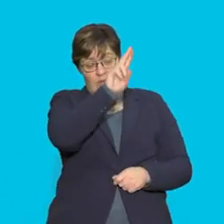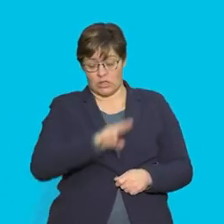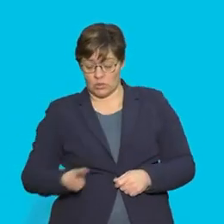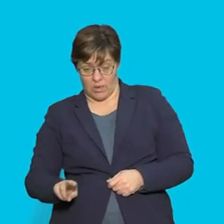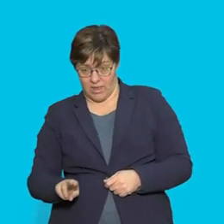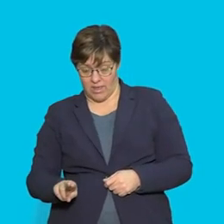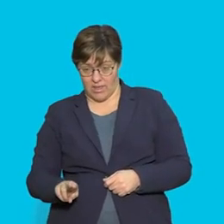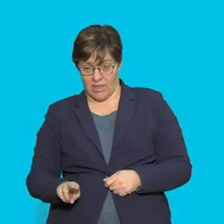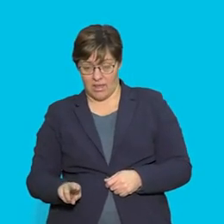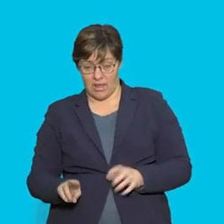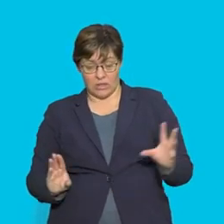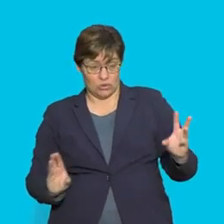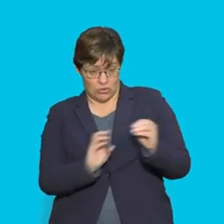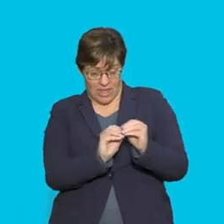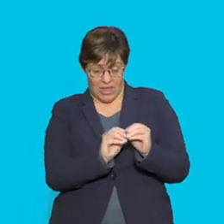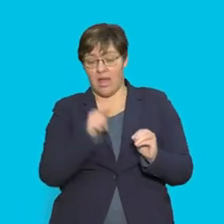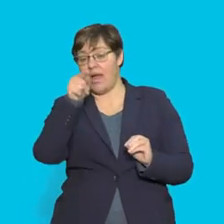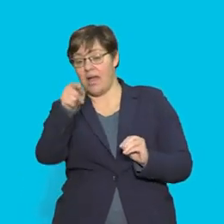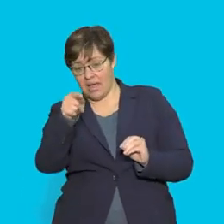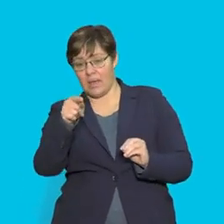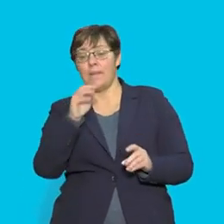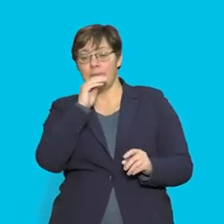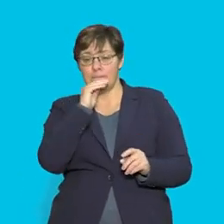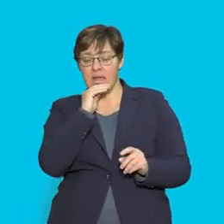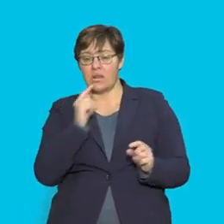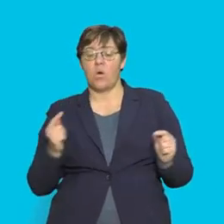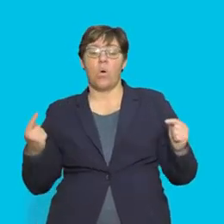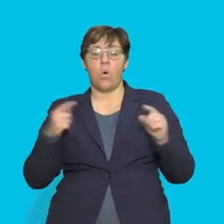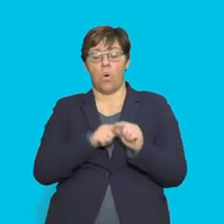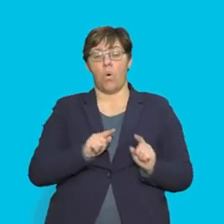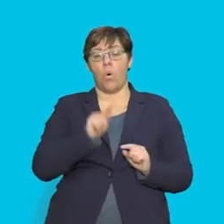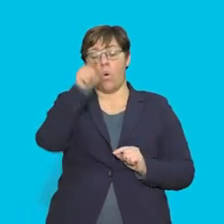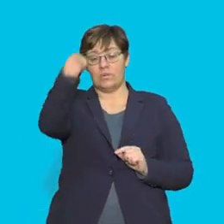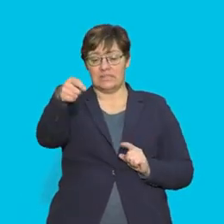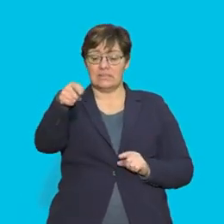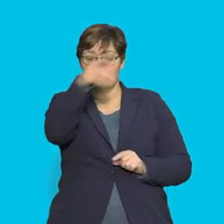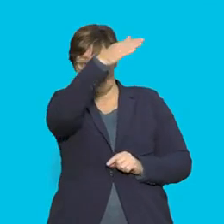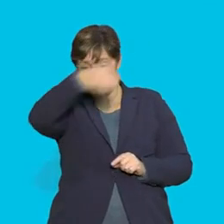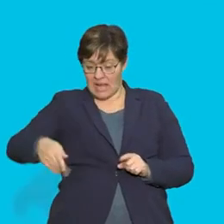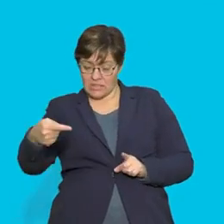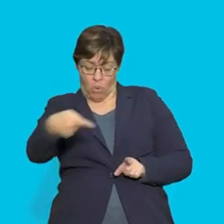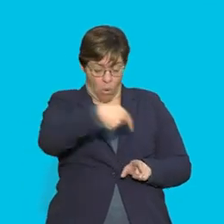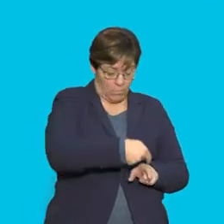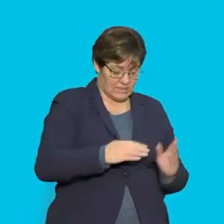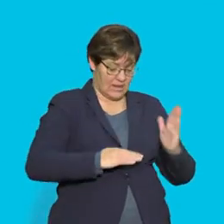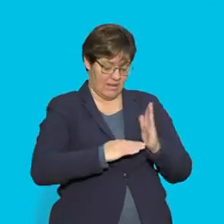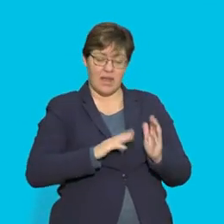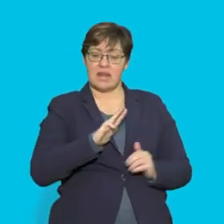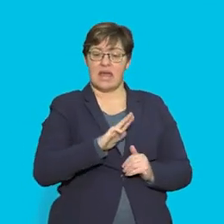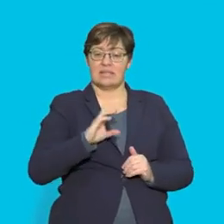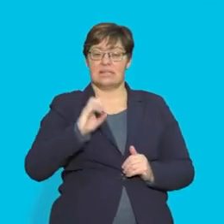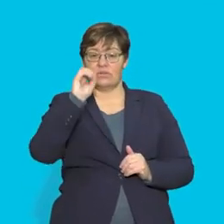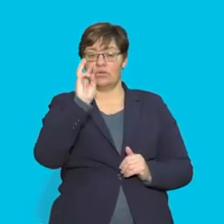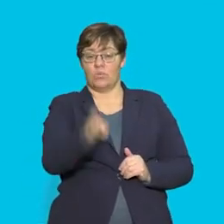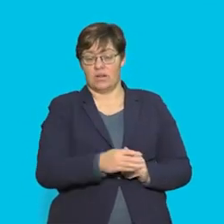two sides, then the angle that is opposite the hypotenuse side will be 90 degrees. As you all